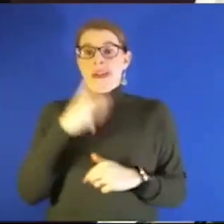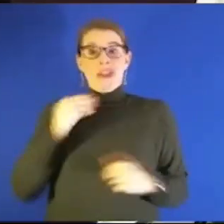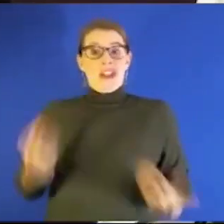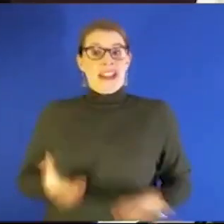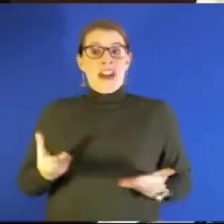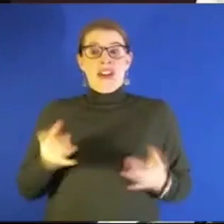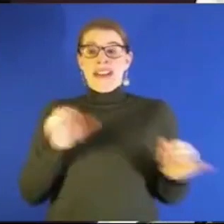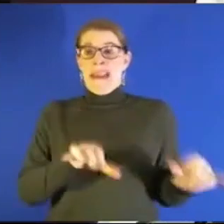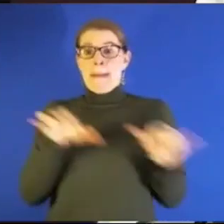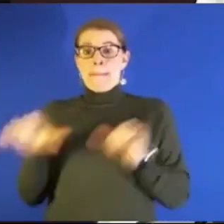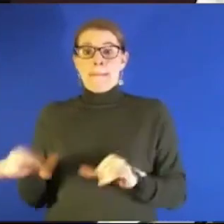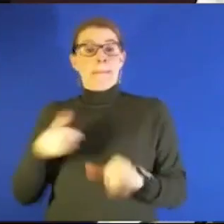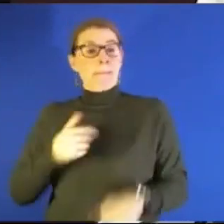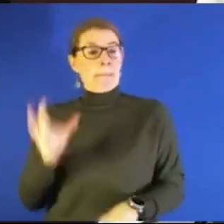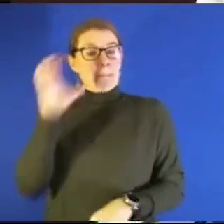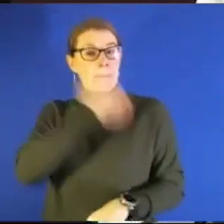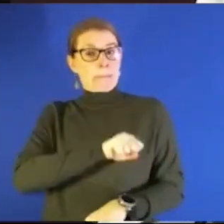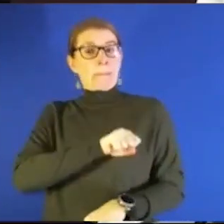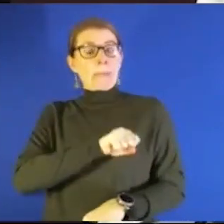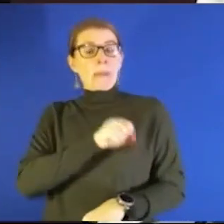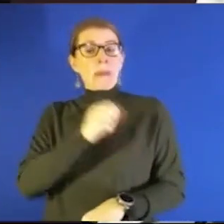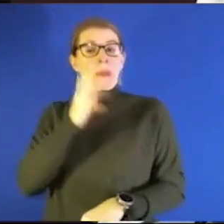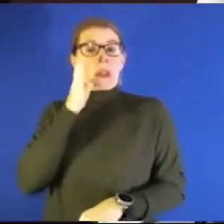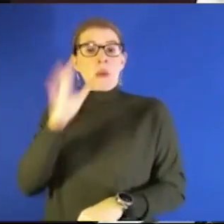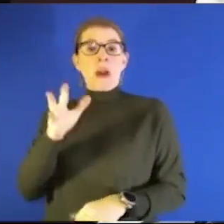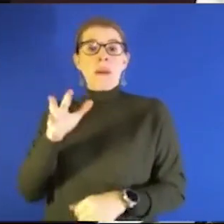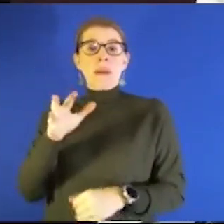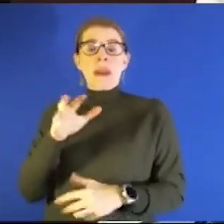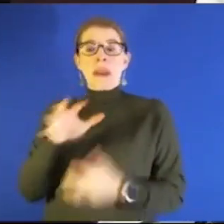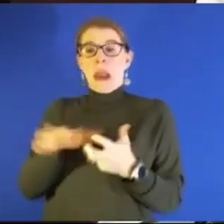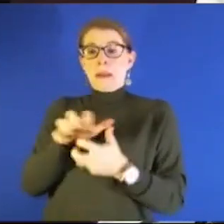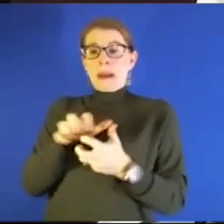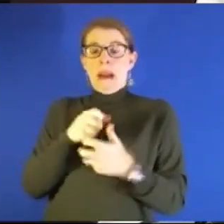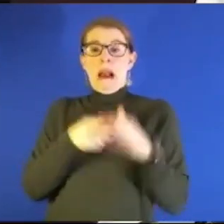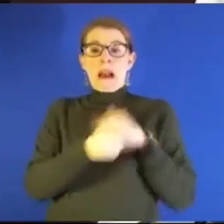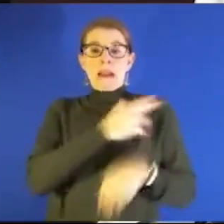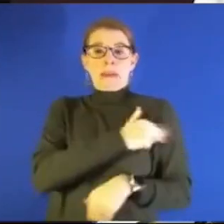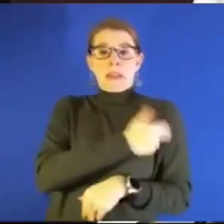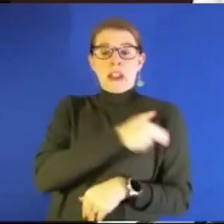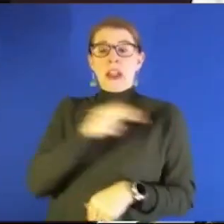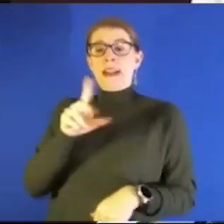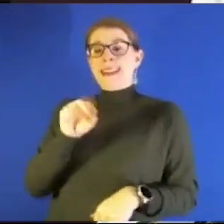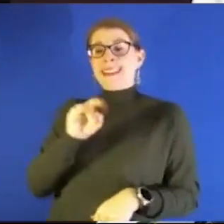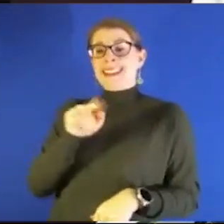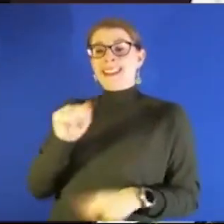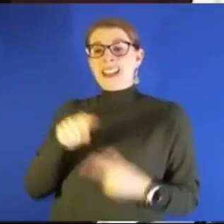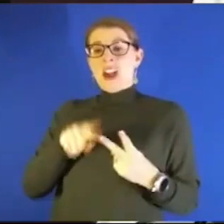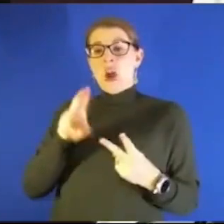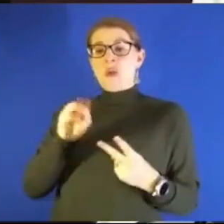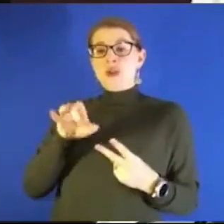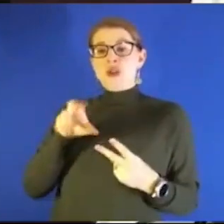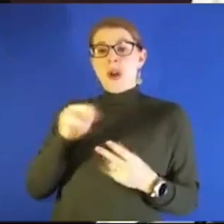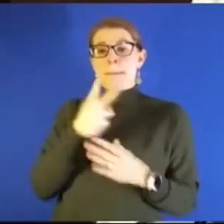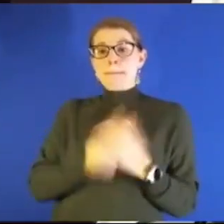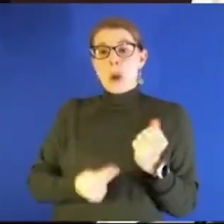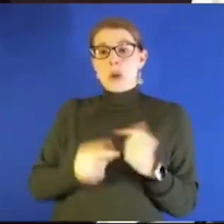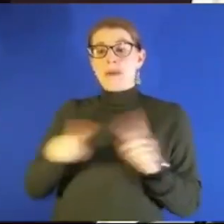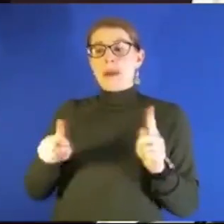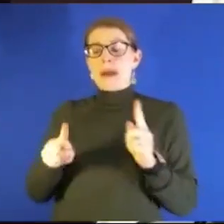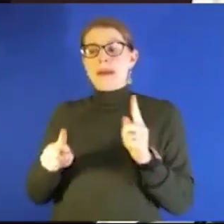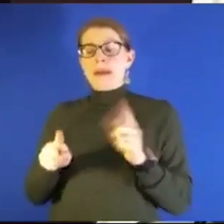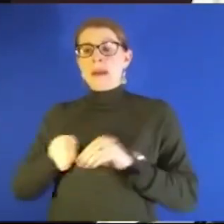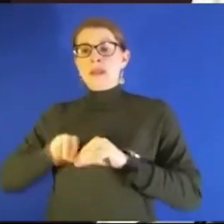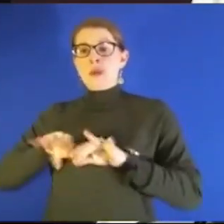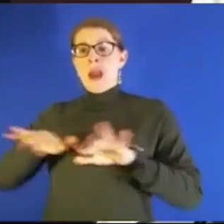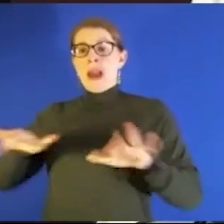I'm guessing that we're going to be a combination on hospitalizations of Delta and Omicron, but that the majority of spread in the community is